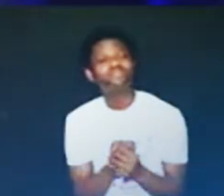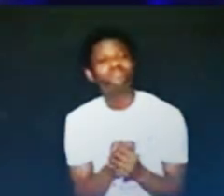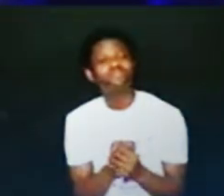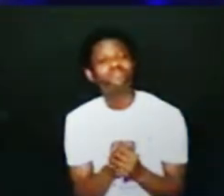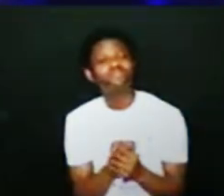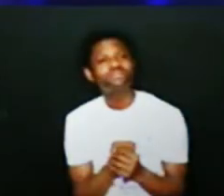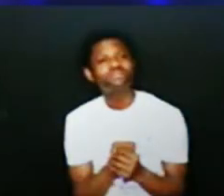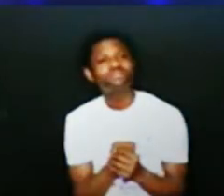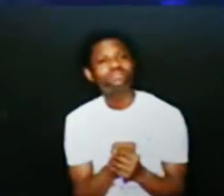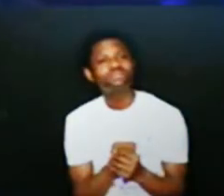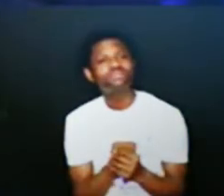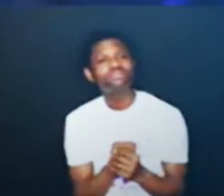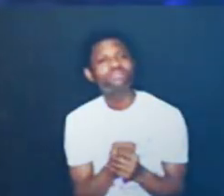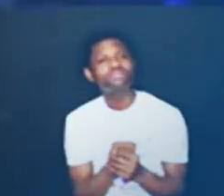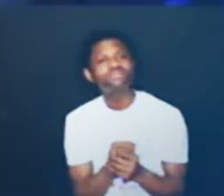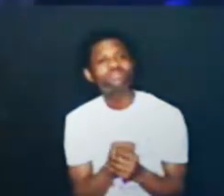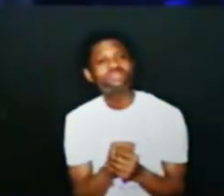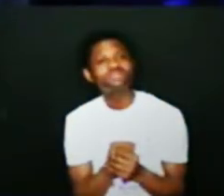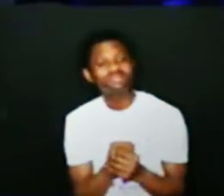I'm